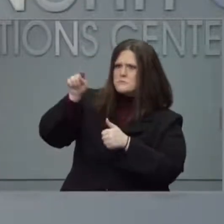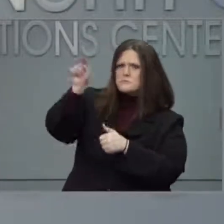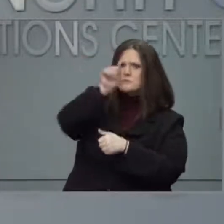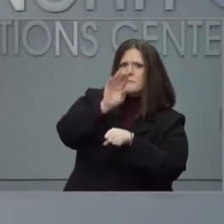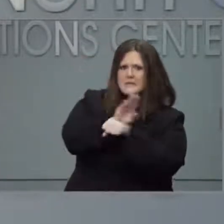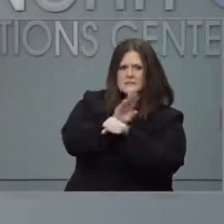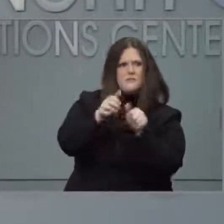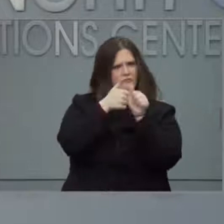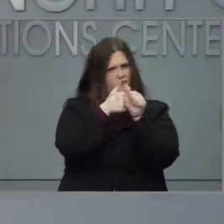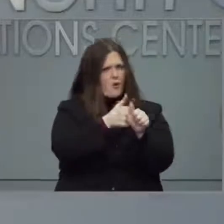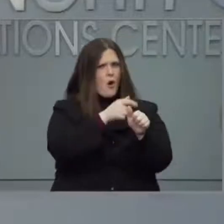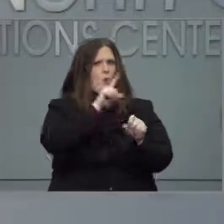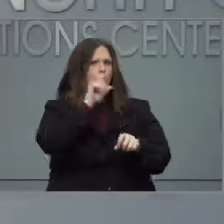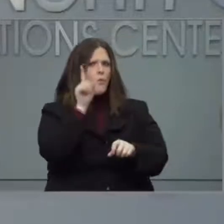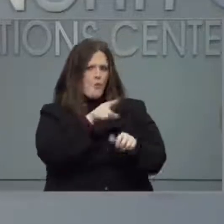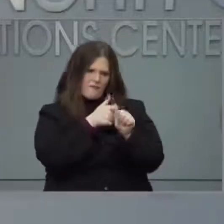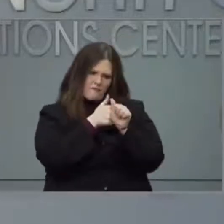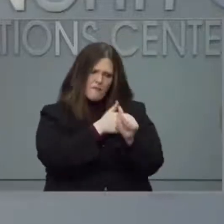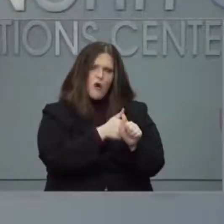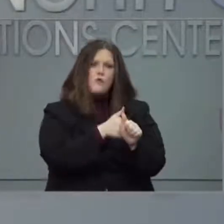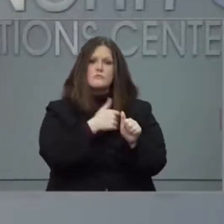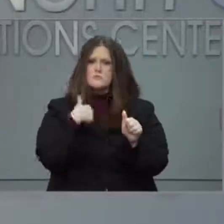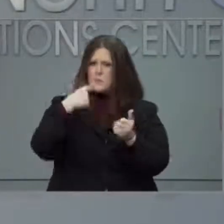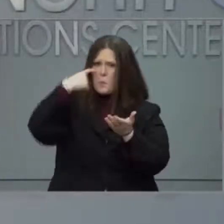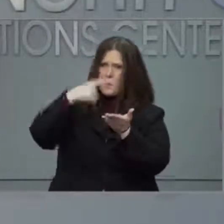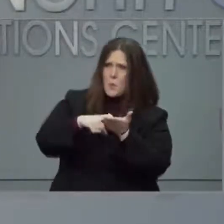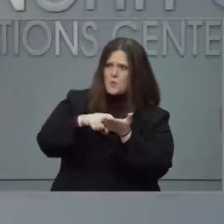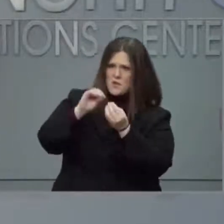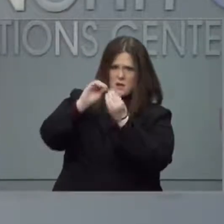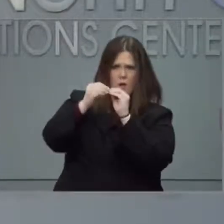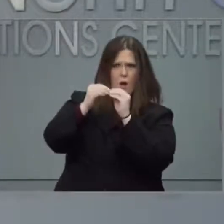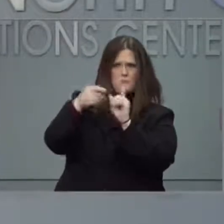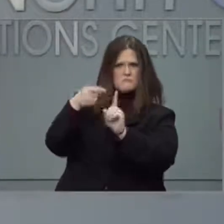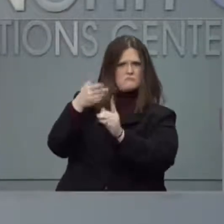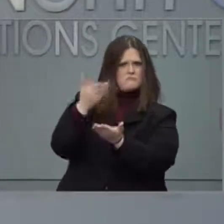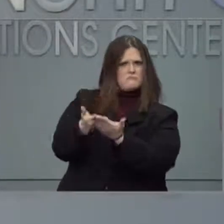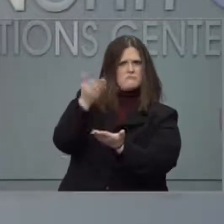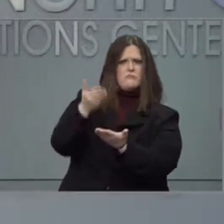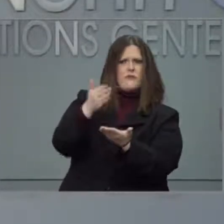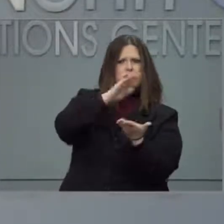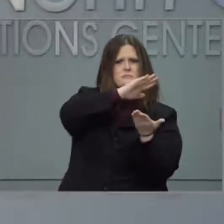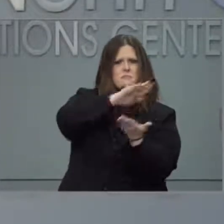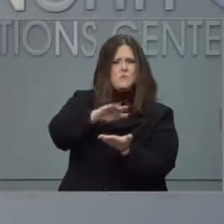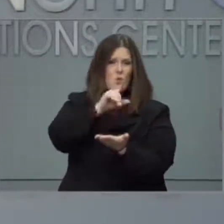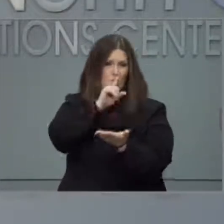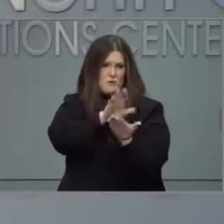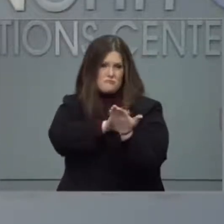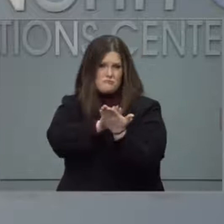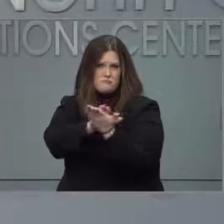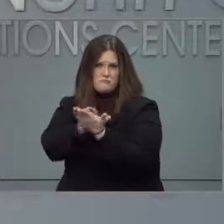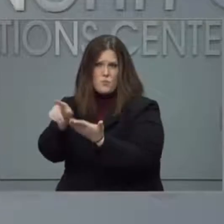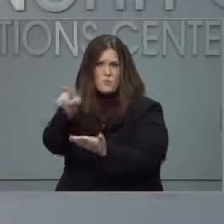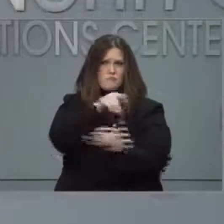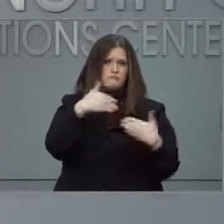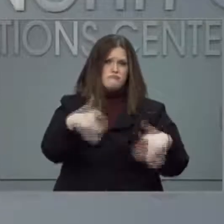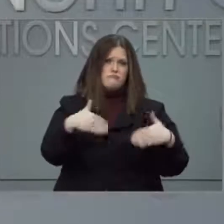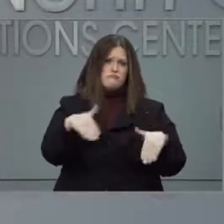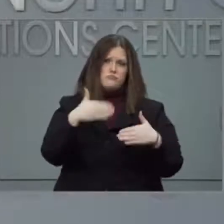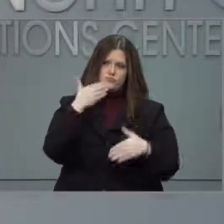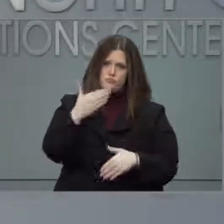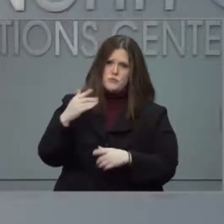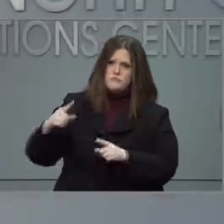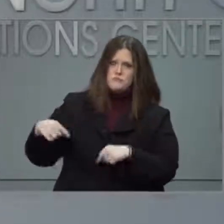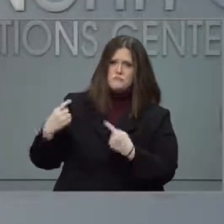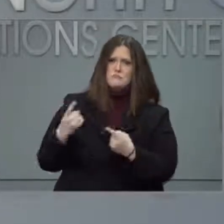orders. I think there's been a positive effect, and people deserve a pat on the back. And what we said all along, that if